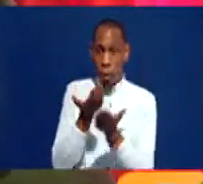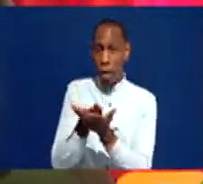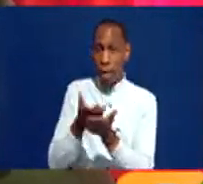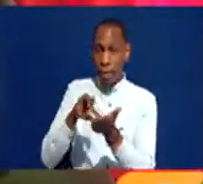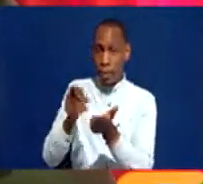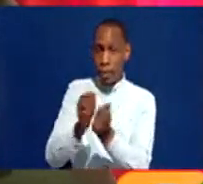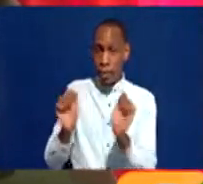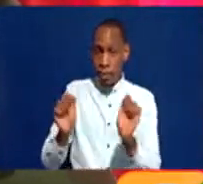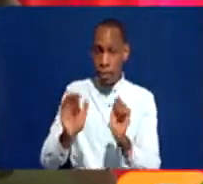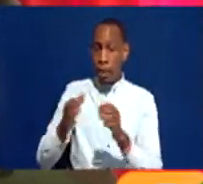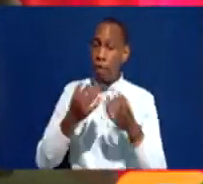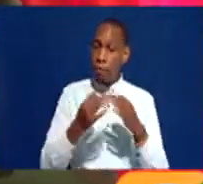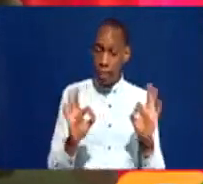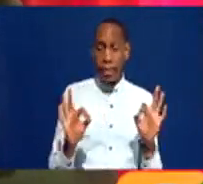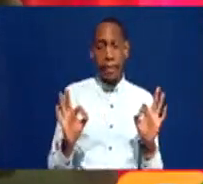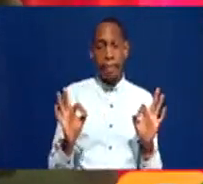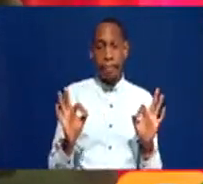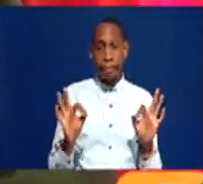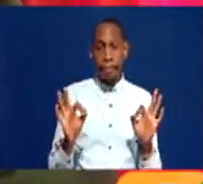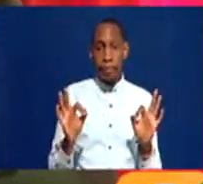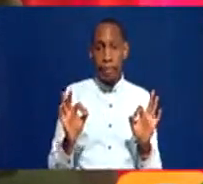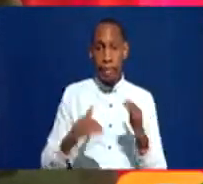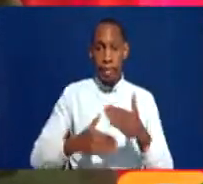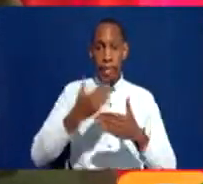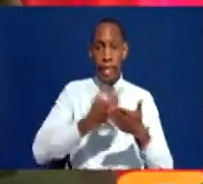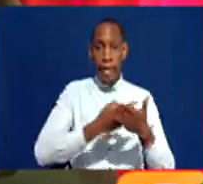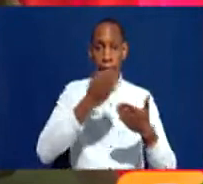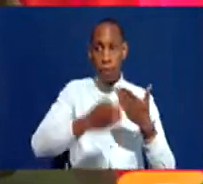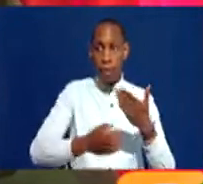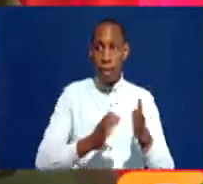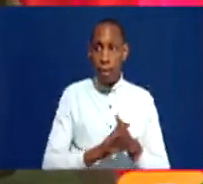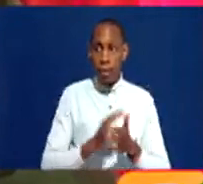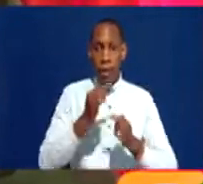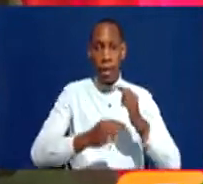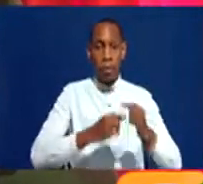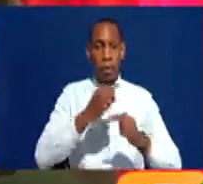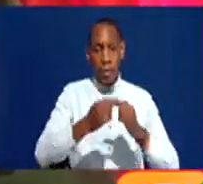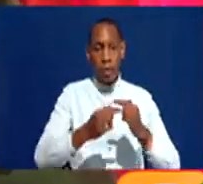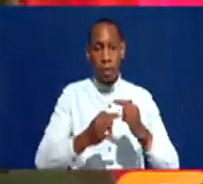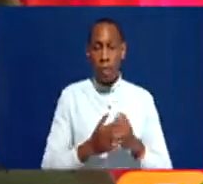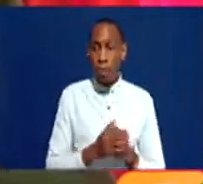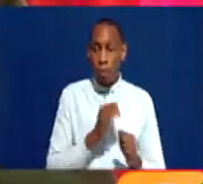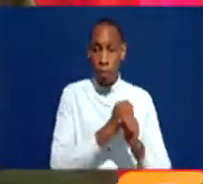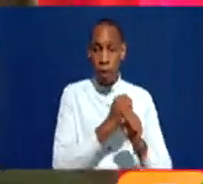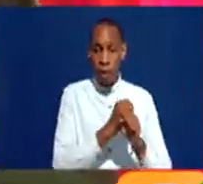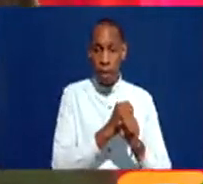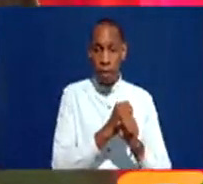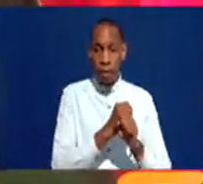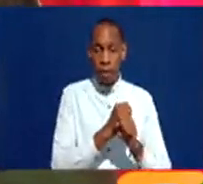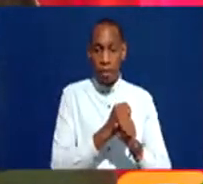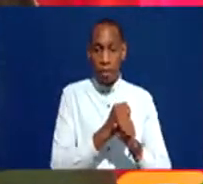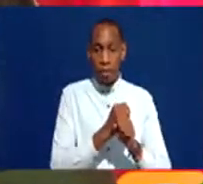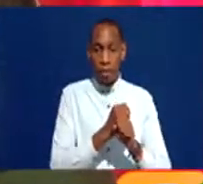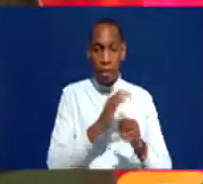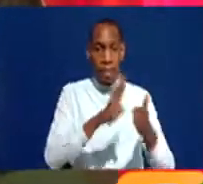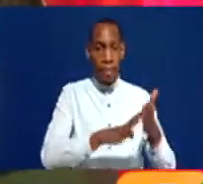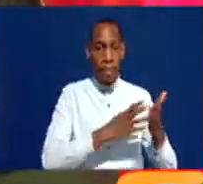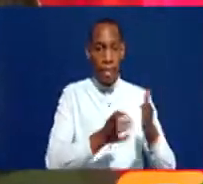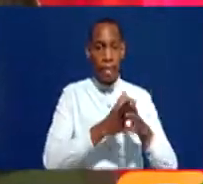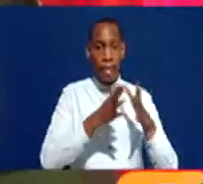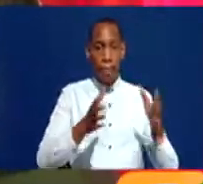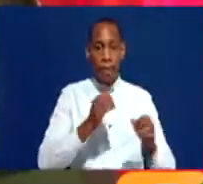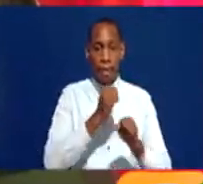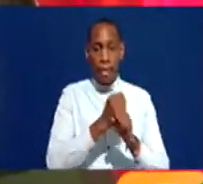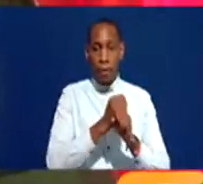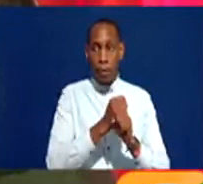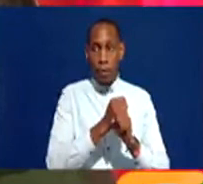come out. And the next weekend in the next club, if they were here, and you know, because it's a big circuit. It operates